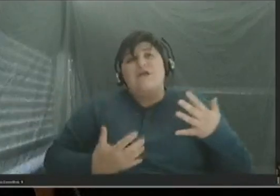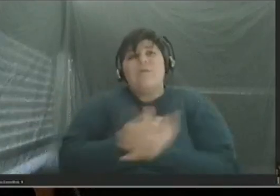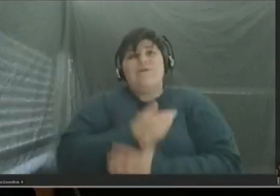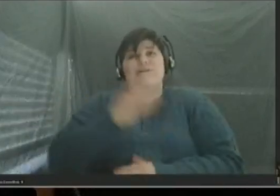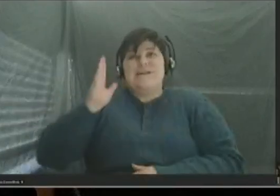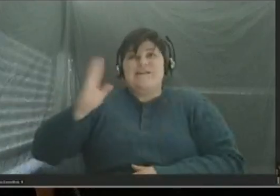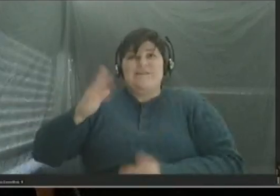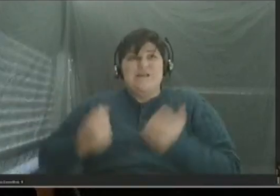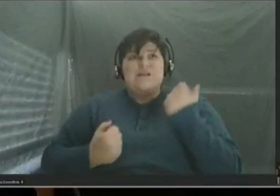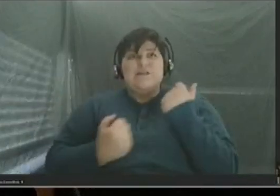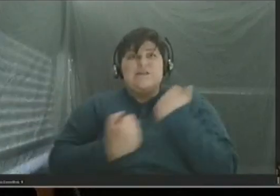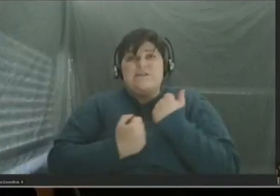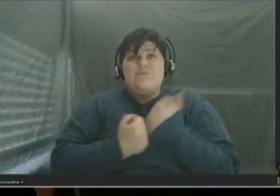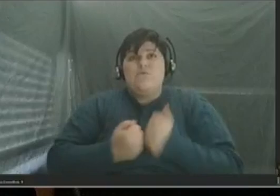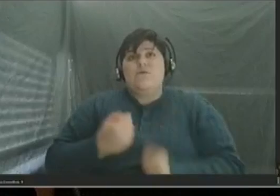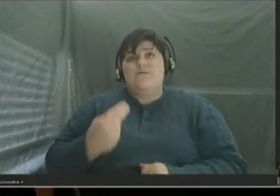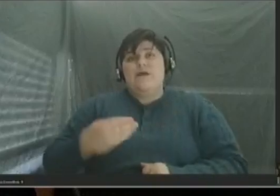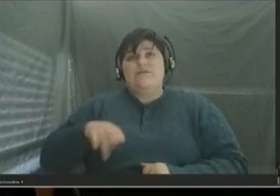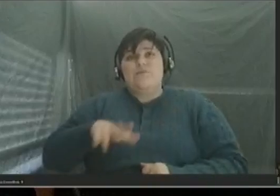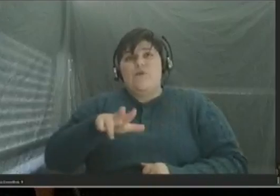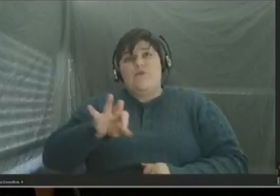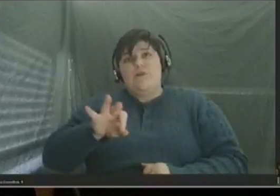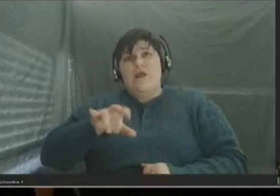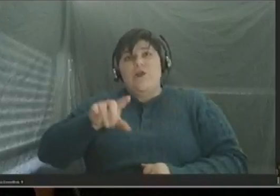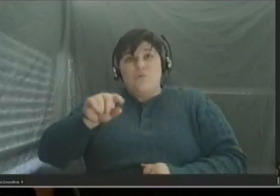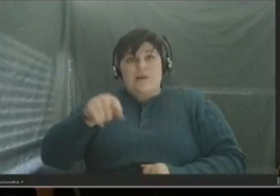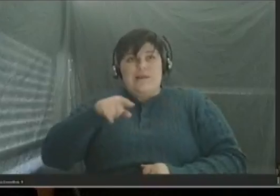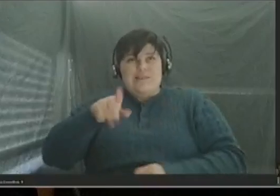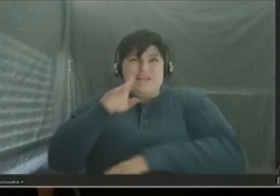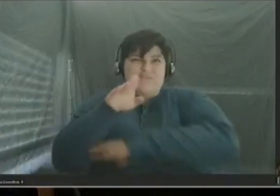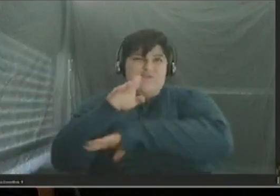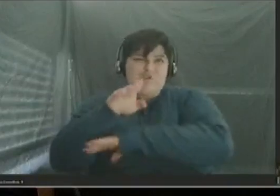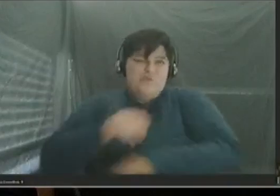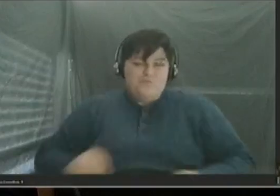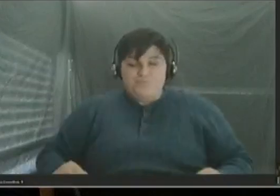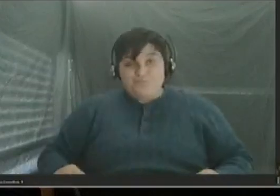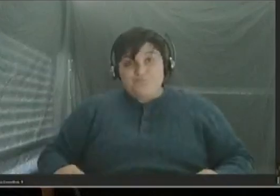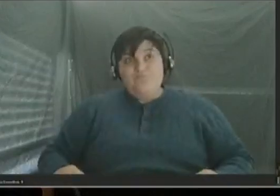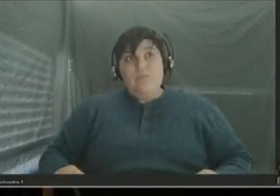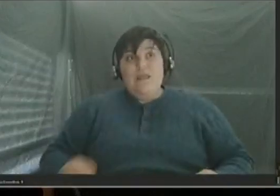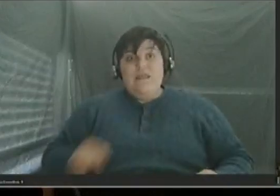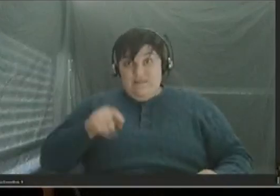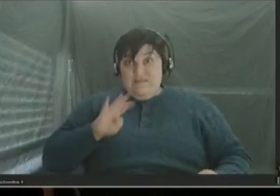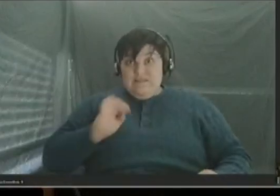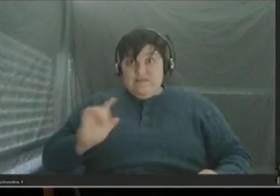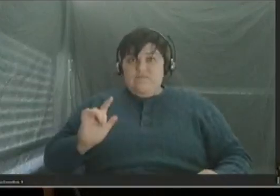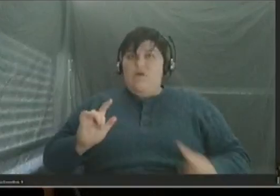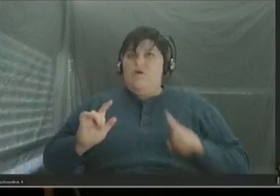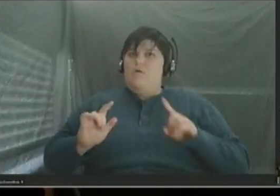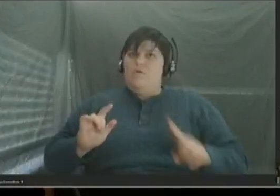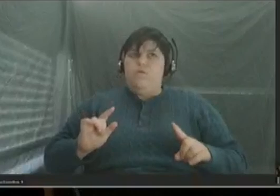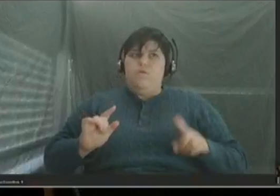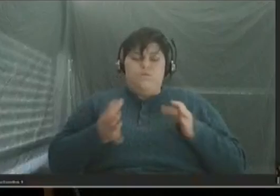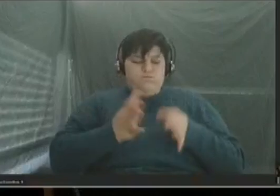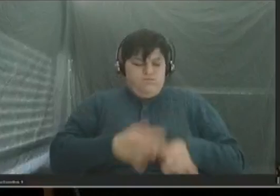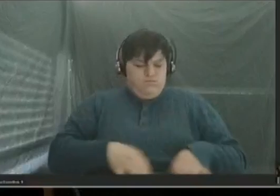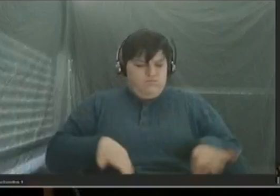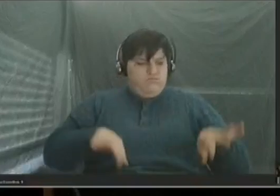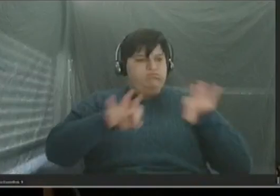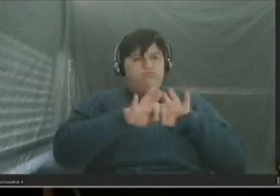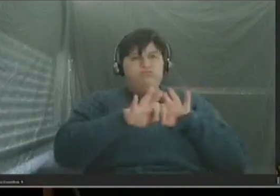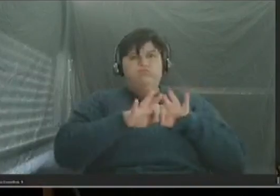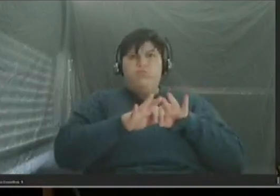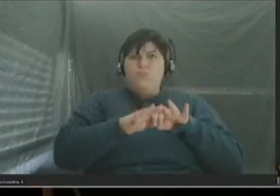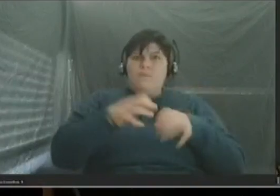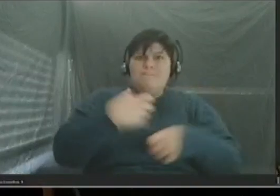in support of House Bill 3920 this afternoon. This bill makes important common